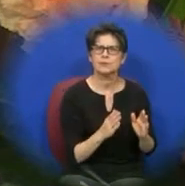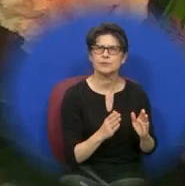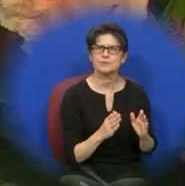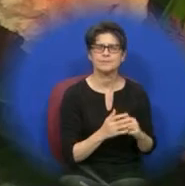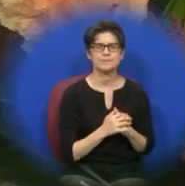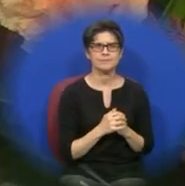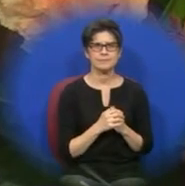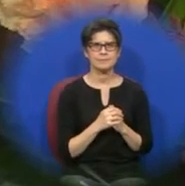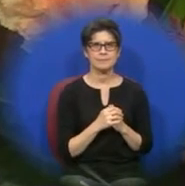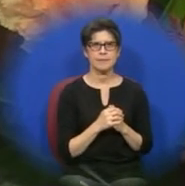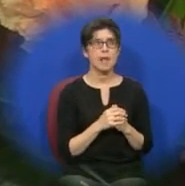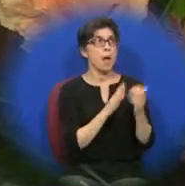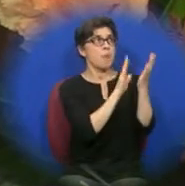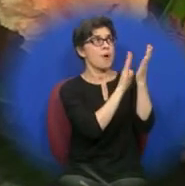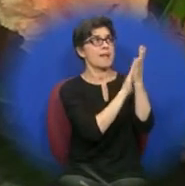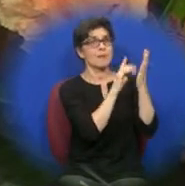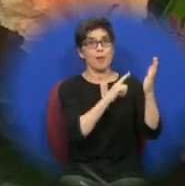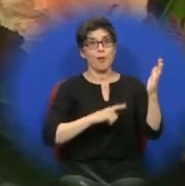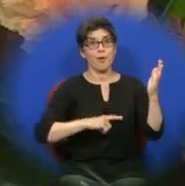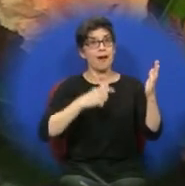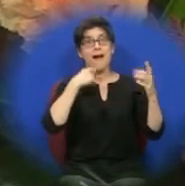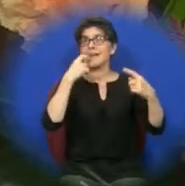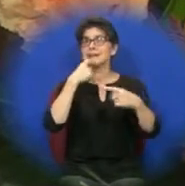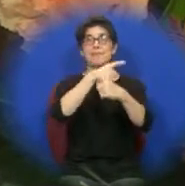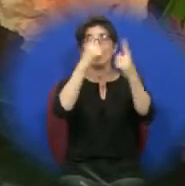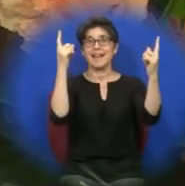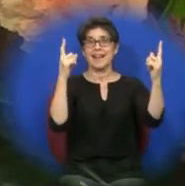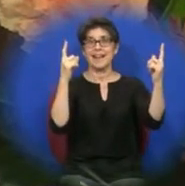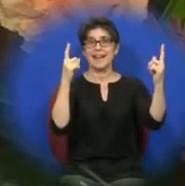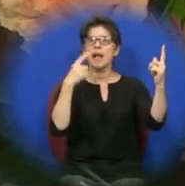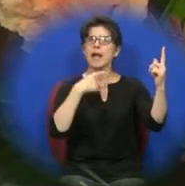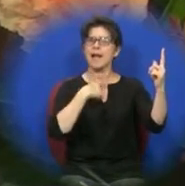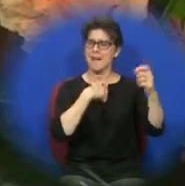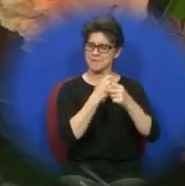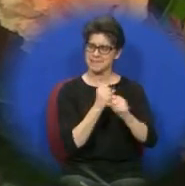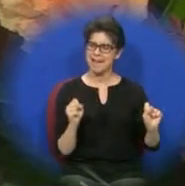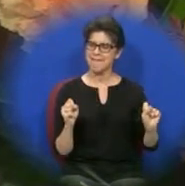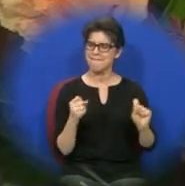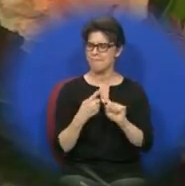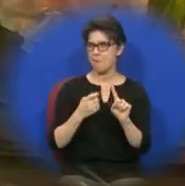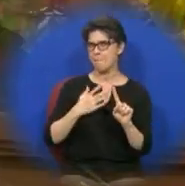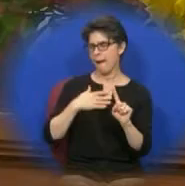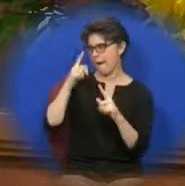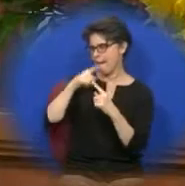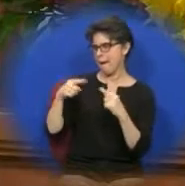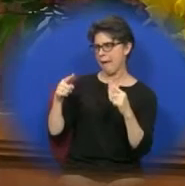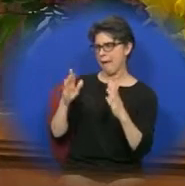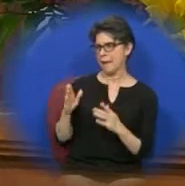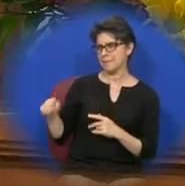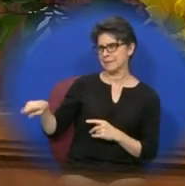stronghold. Praise be the Lord, I exclaim, and I am safe from my enemies.